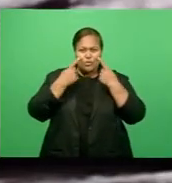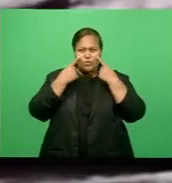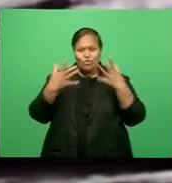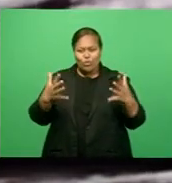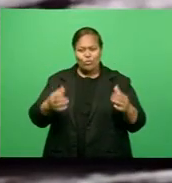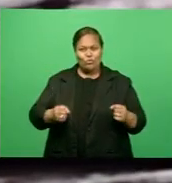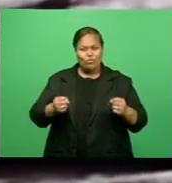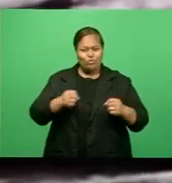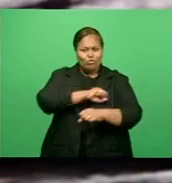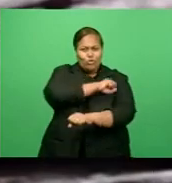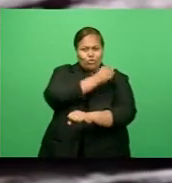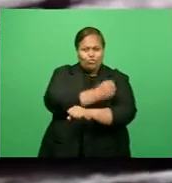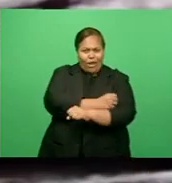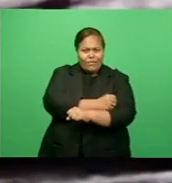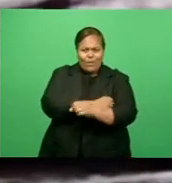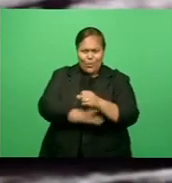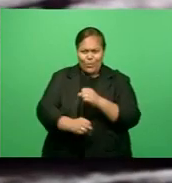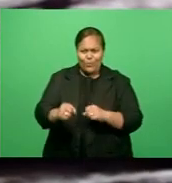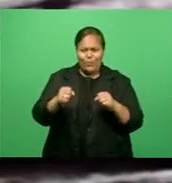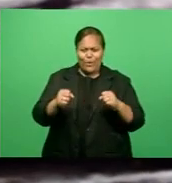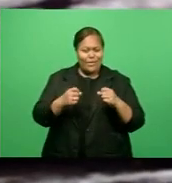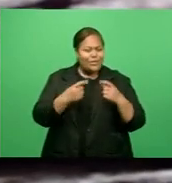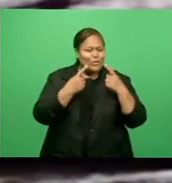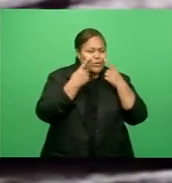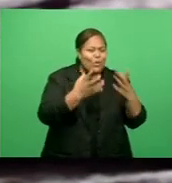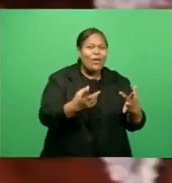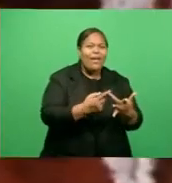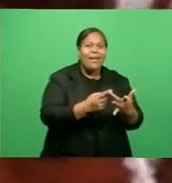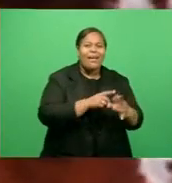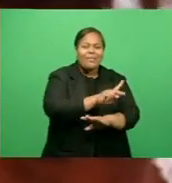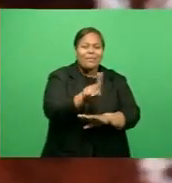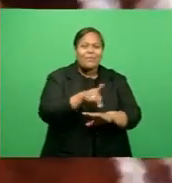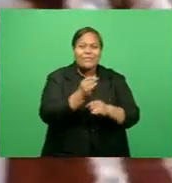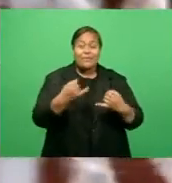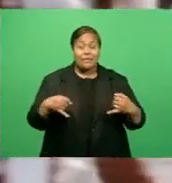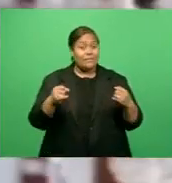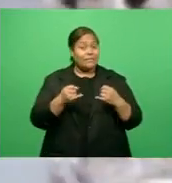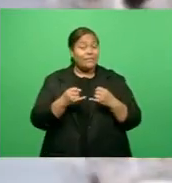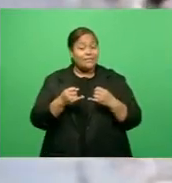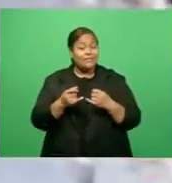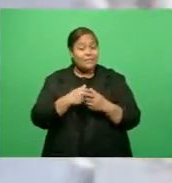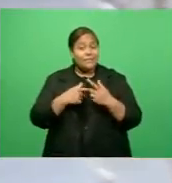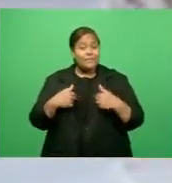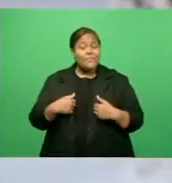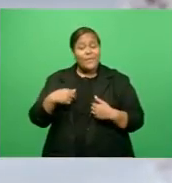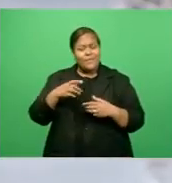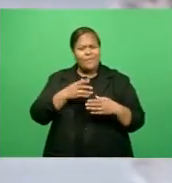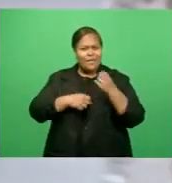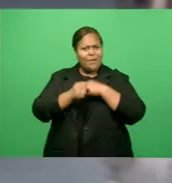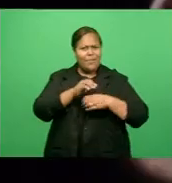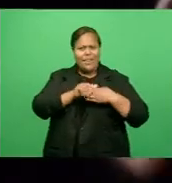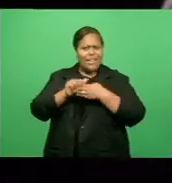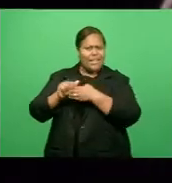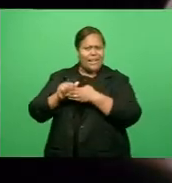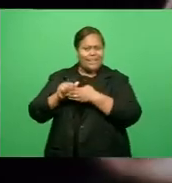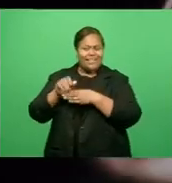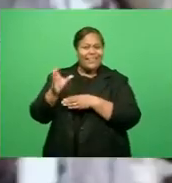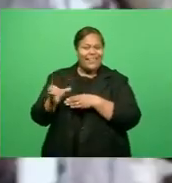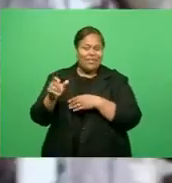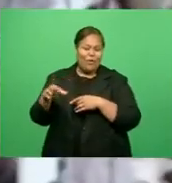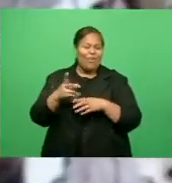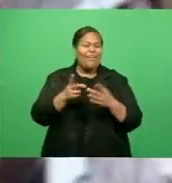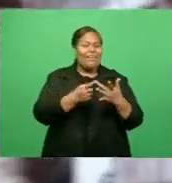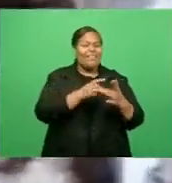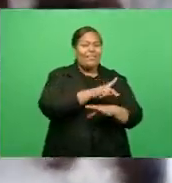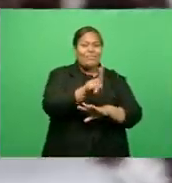strength to the other Pacific islands, where I guess we considered a leader to the other Pacific islands. She